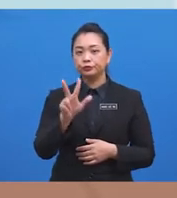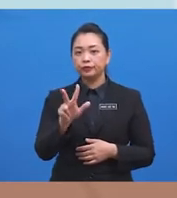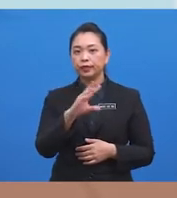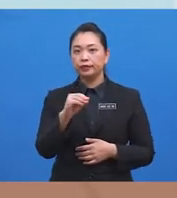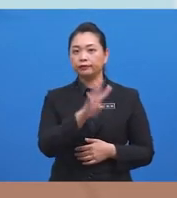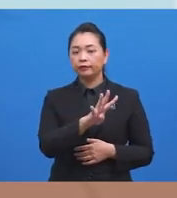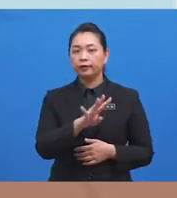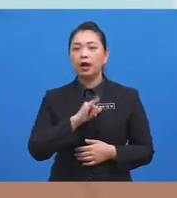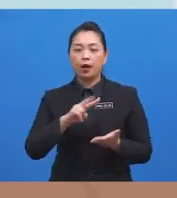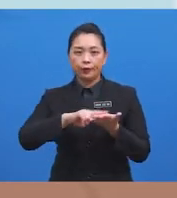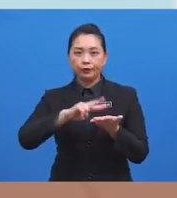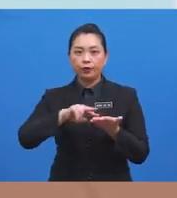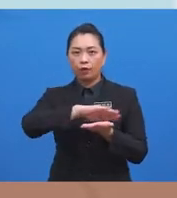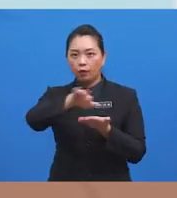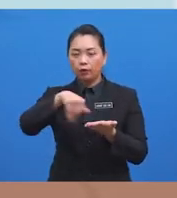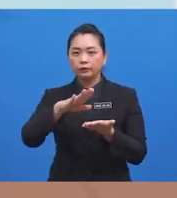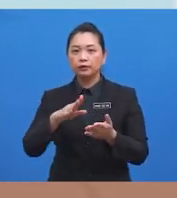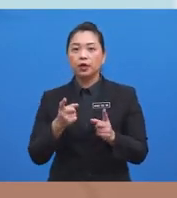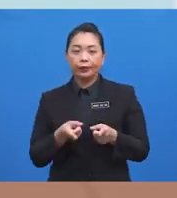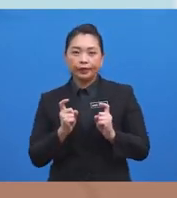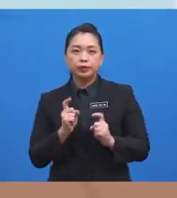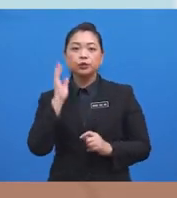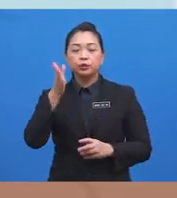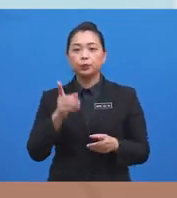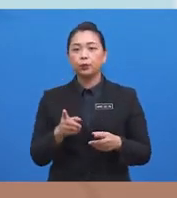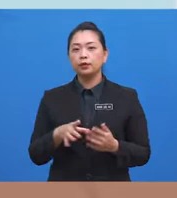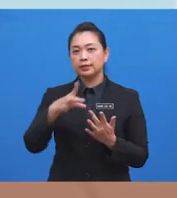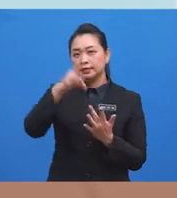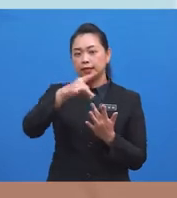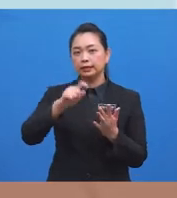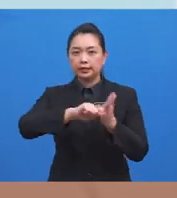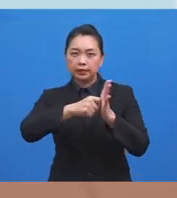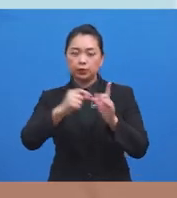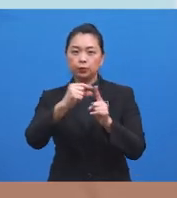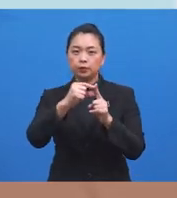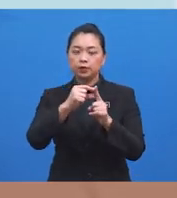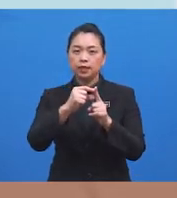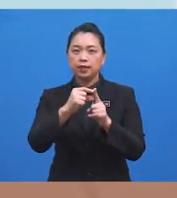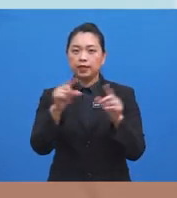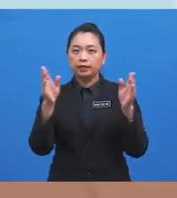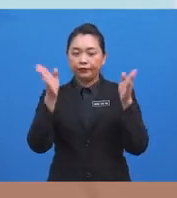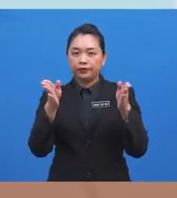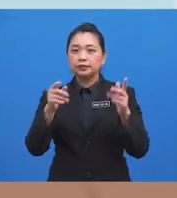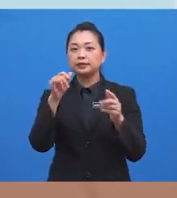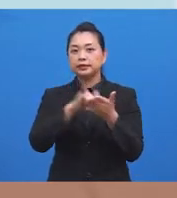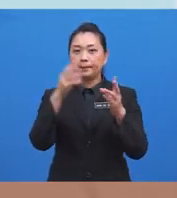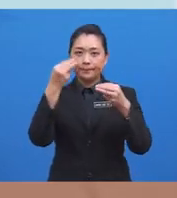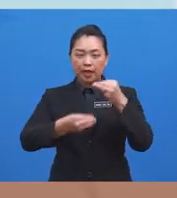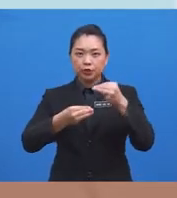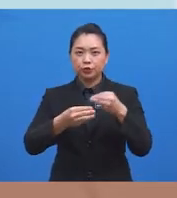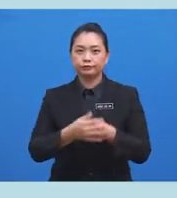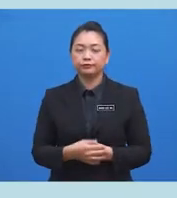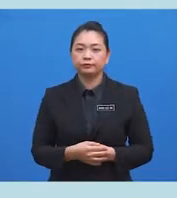4. I will read all three paragraphs quickly, and you will select the keywords or phrases and then match. All right.